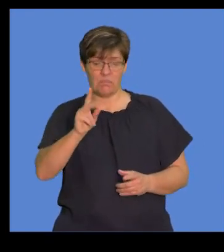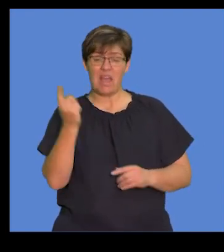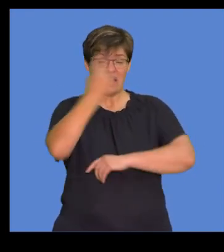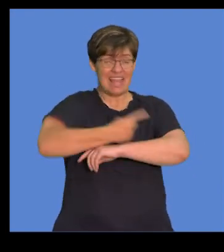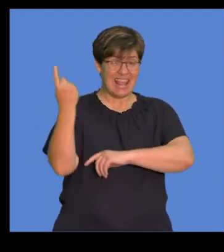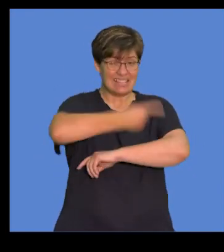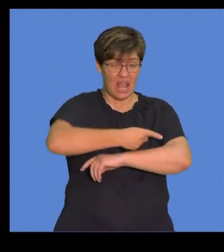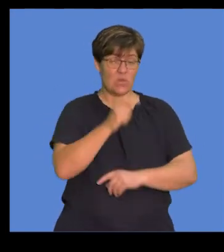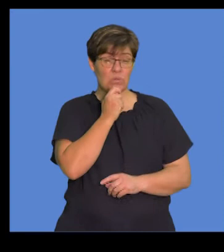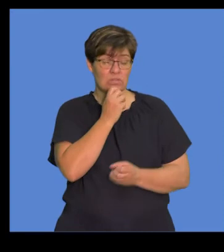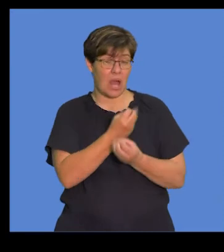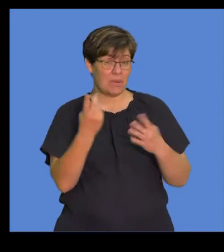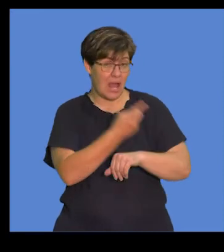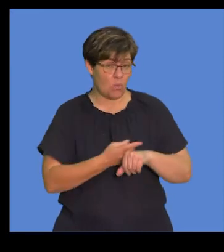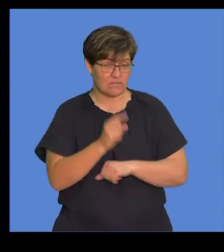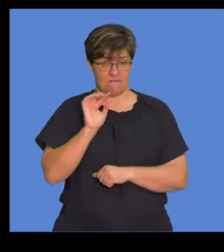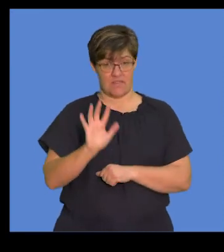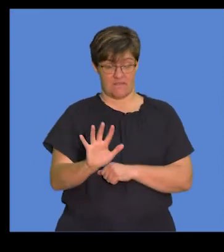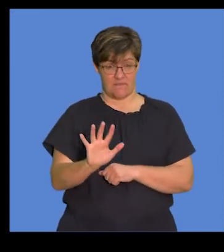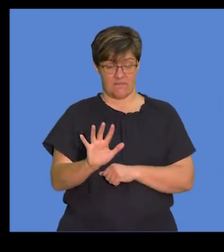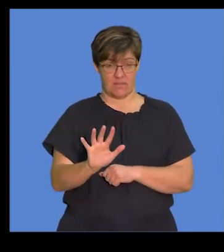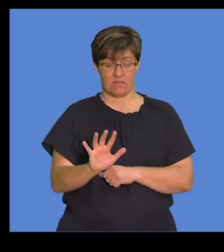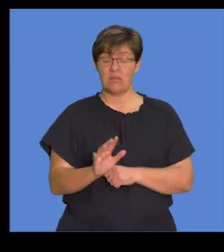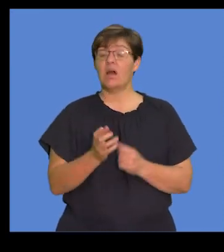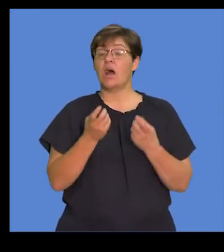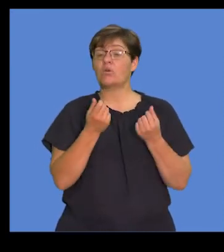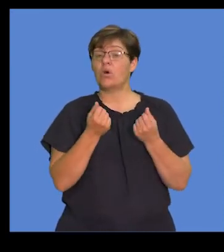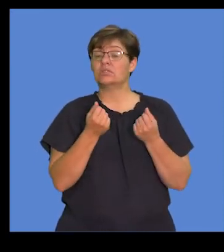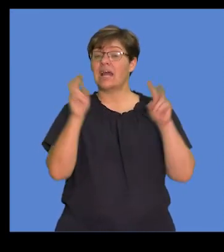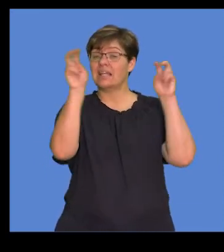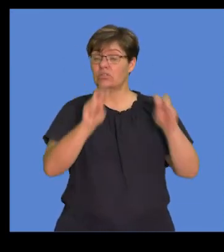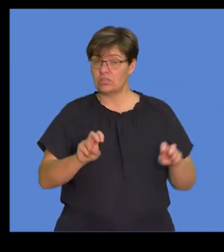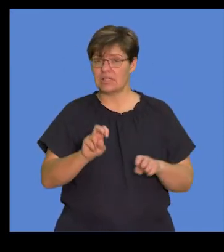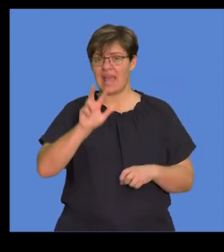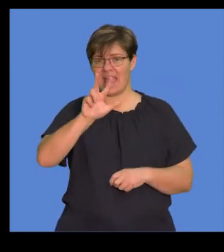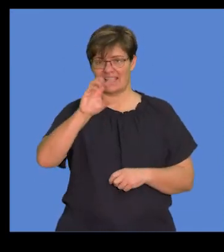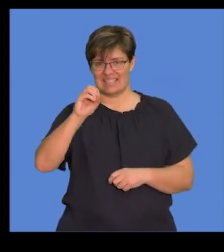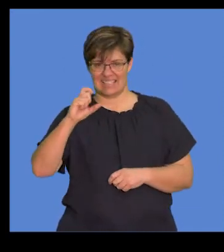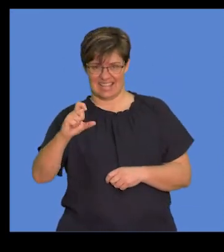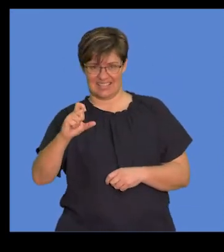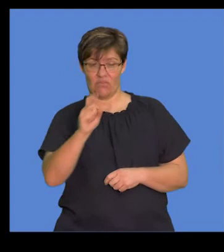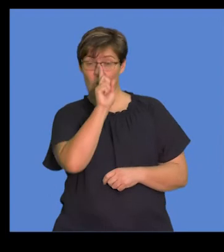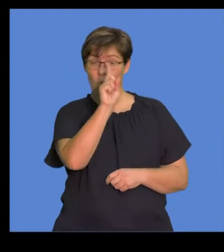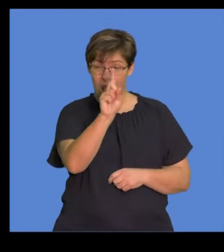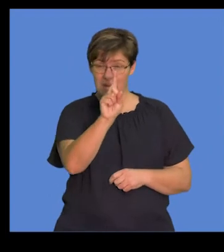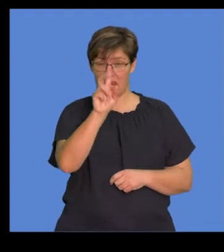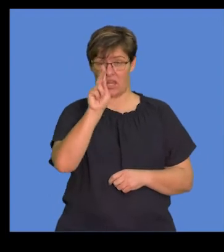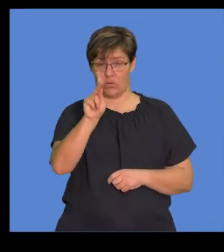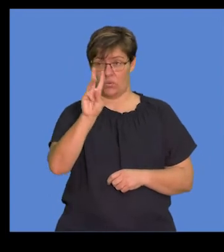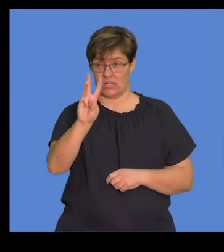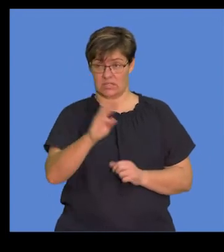5 hours. It's used daily for 5 hours. The cost of electricity is 80 cents per kilowatt.